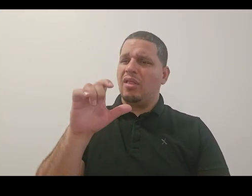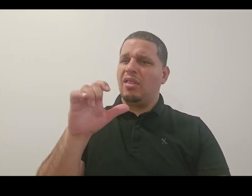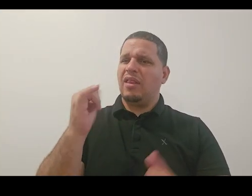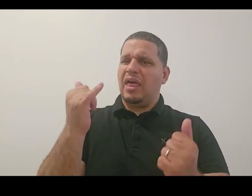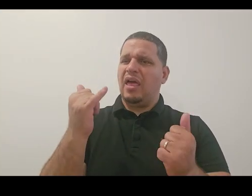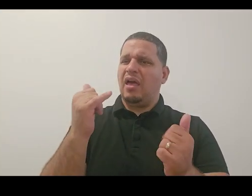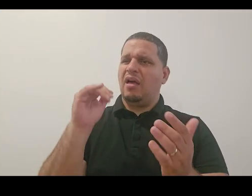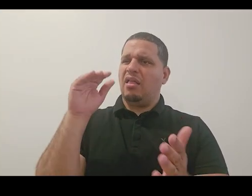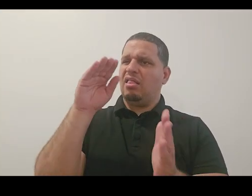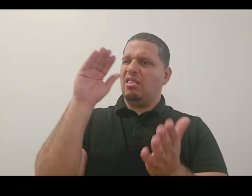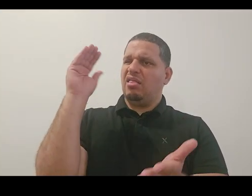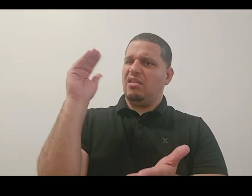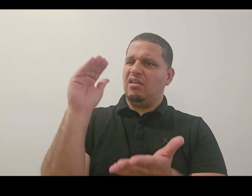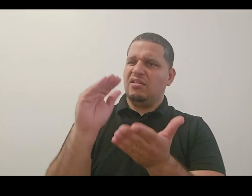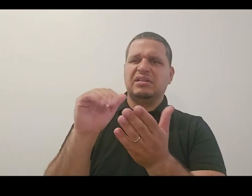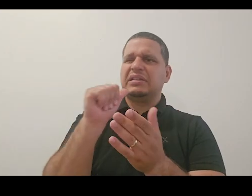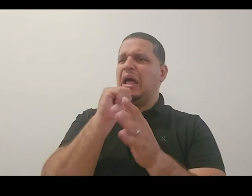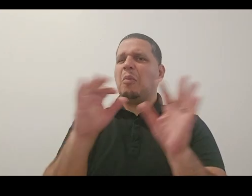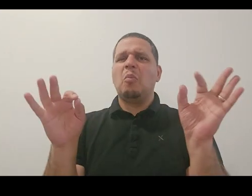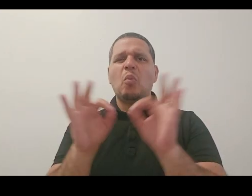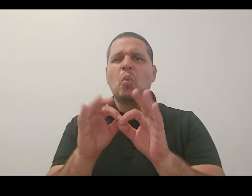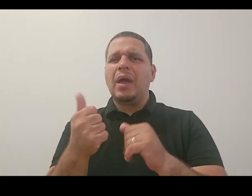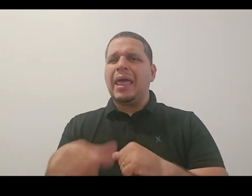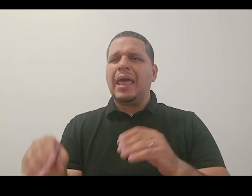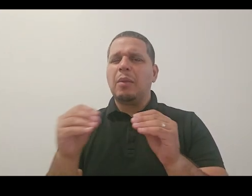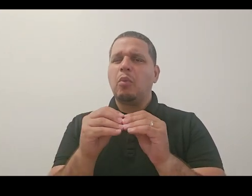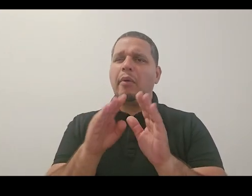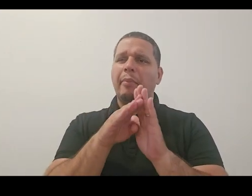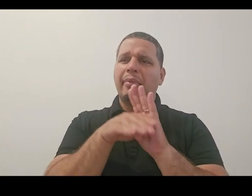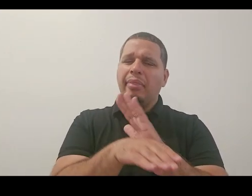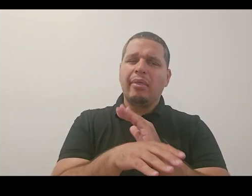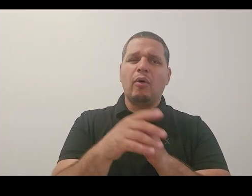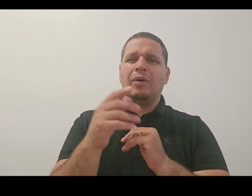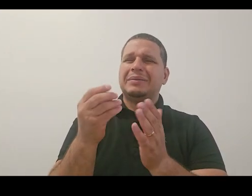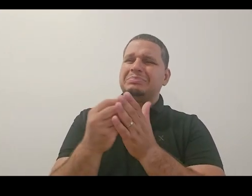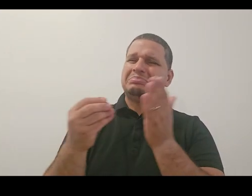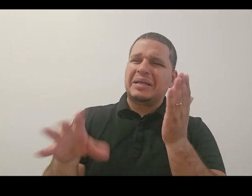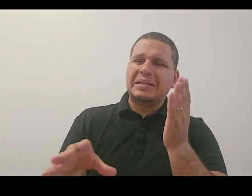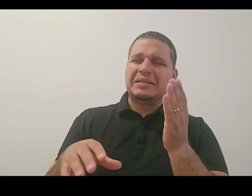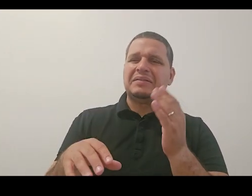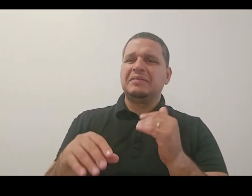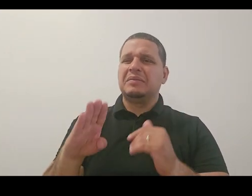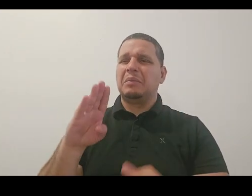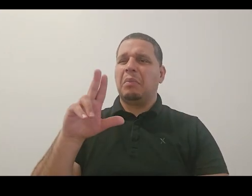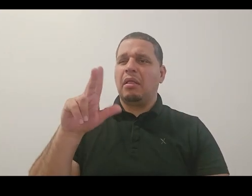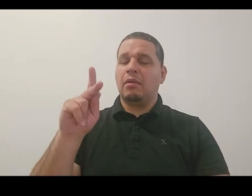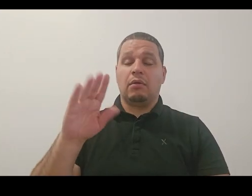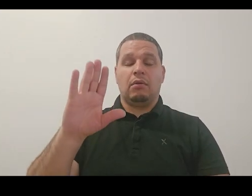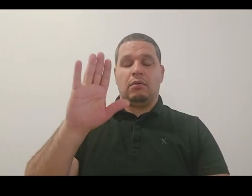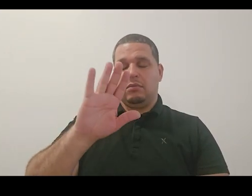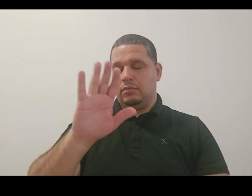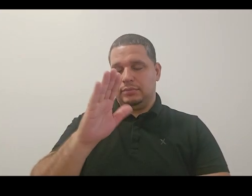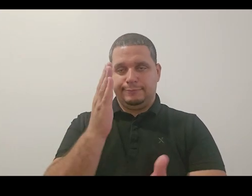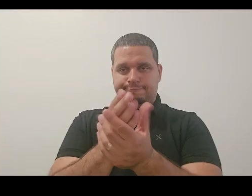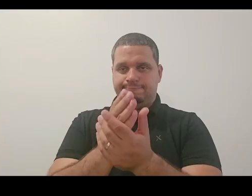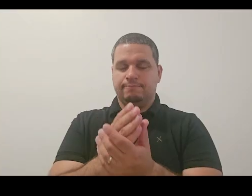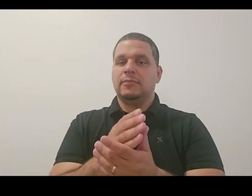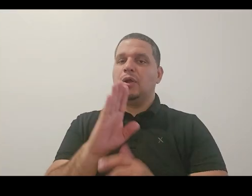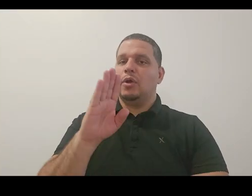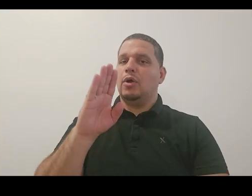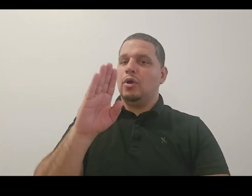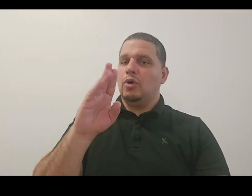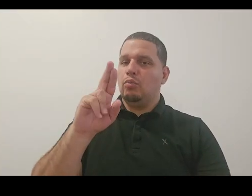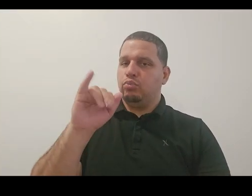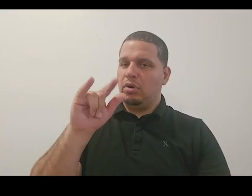on the decline or that it's not as important because it's bulky and expensive, you have no idea how